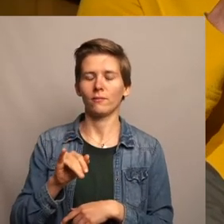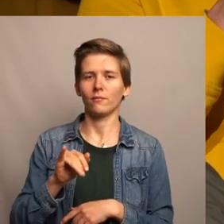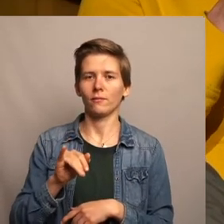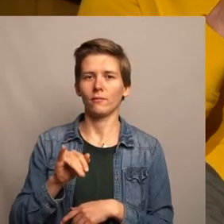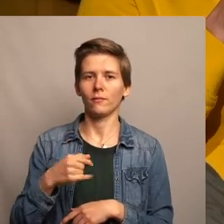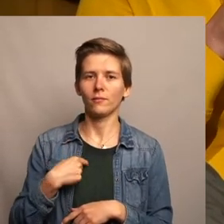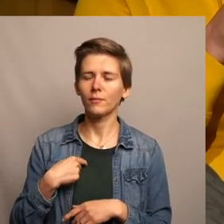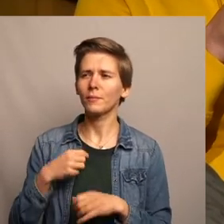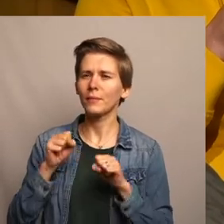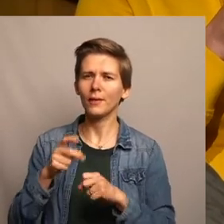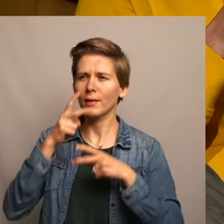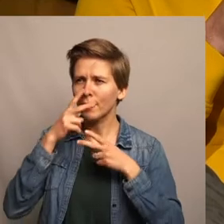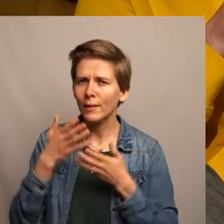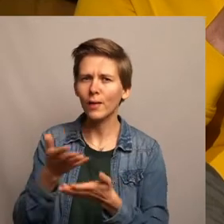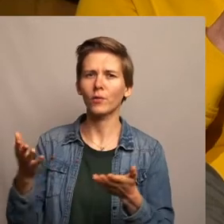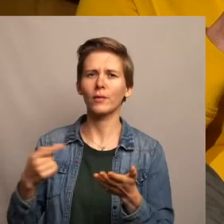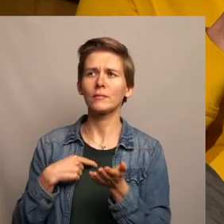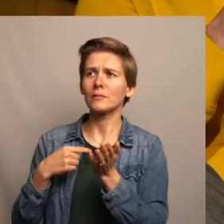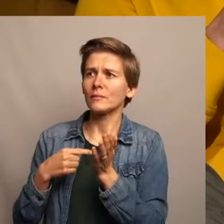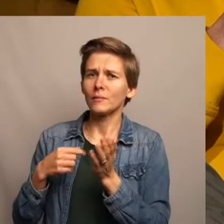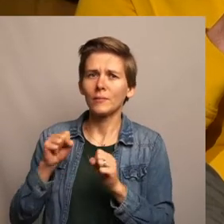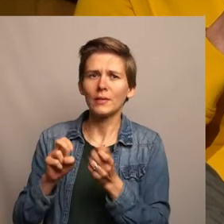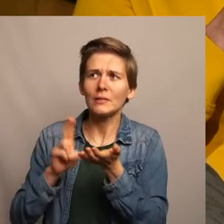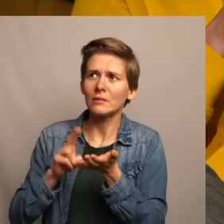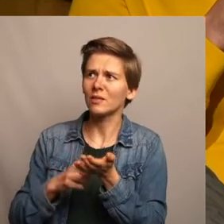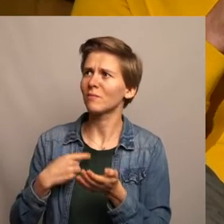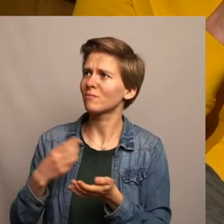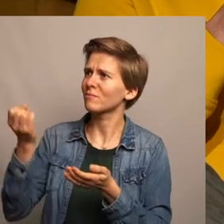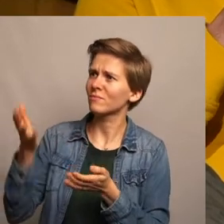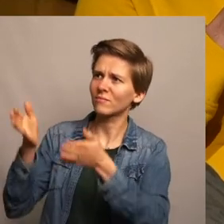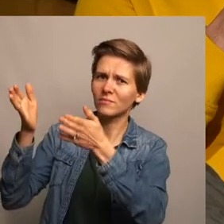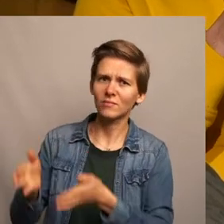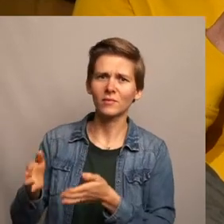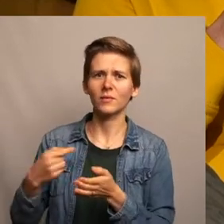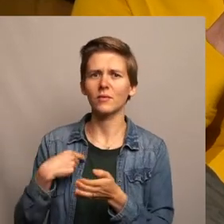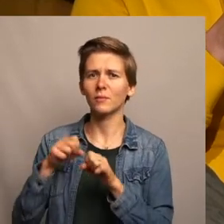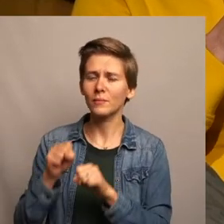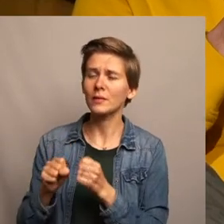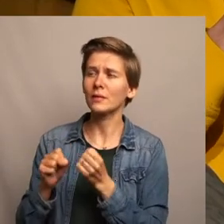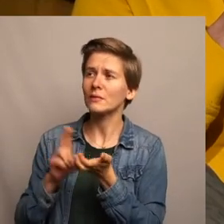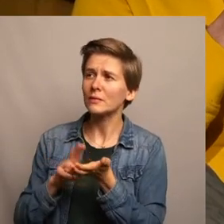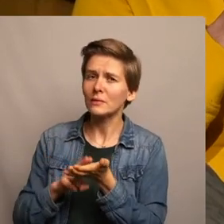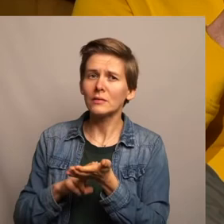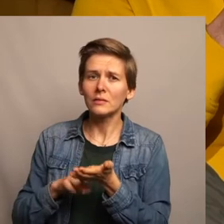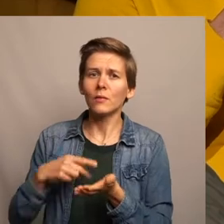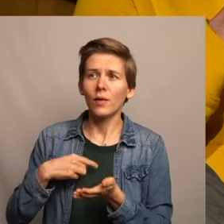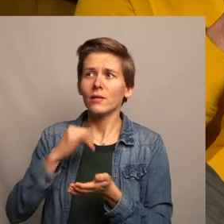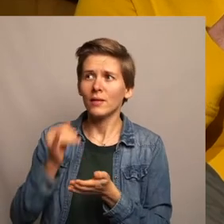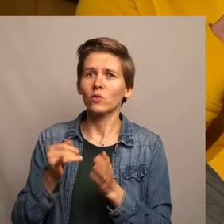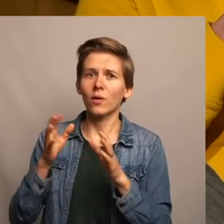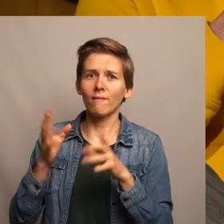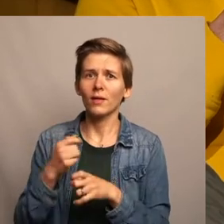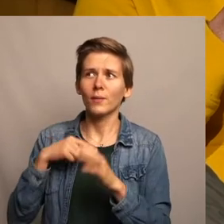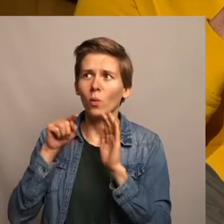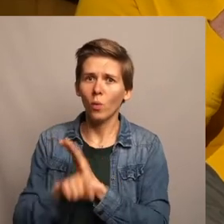and make the person who's front of us, random, we don't know it, believe that we are. So mostly of the cases of the people, they get